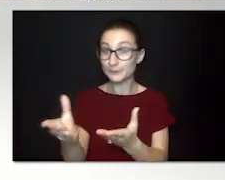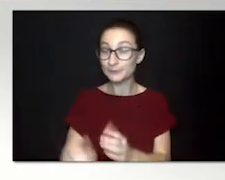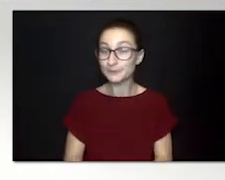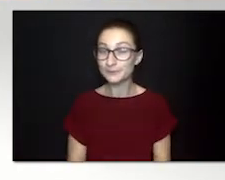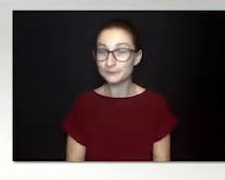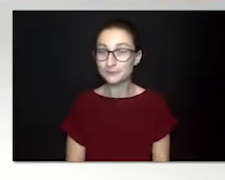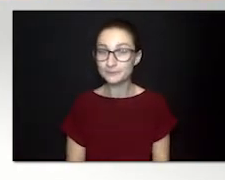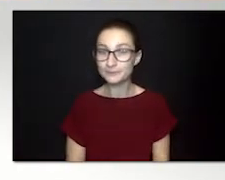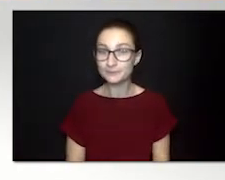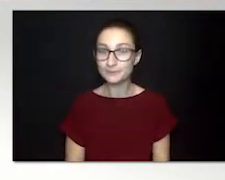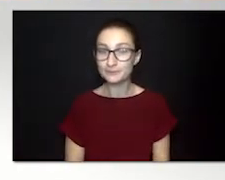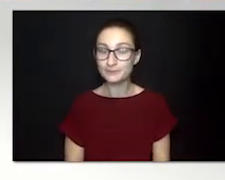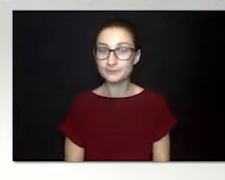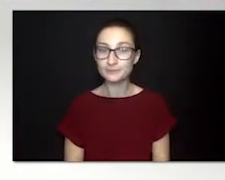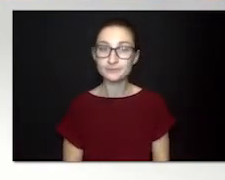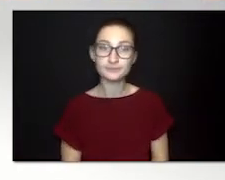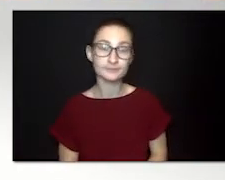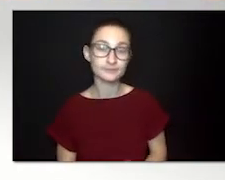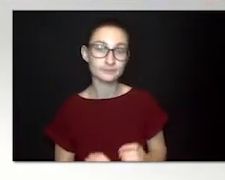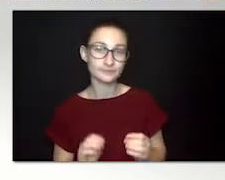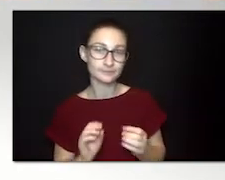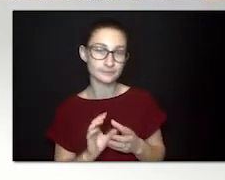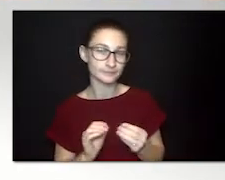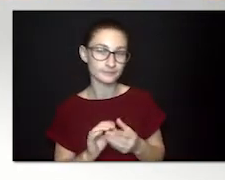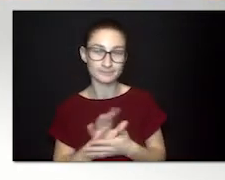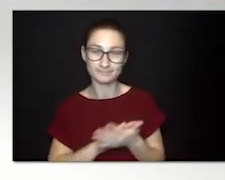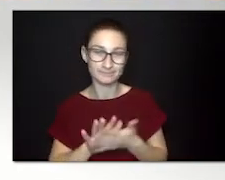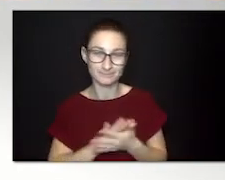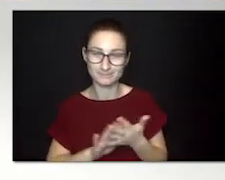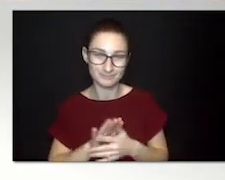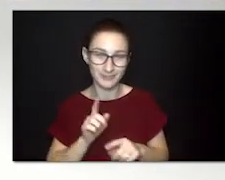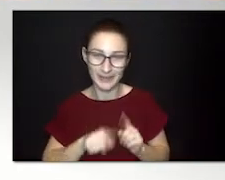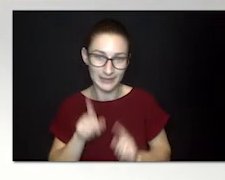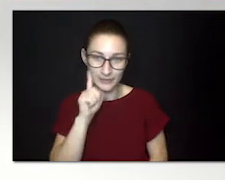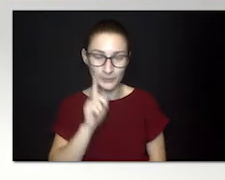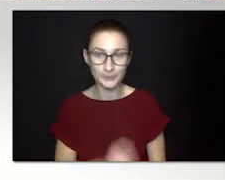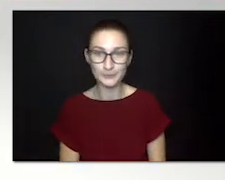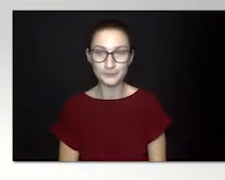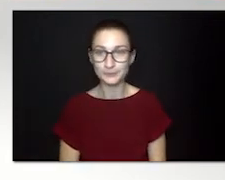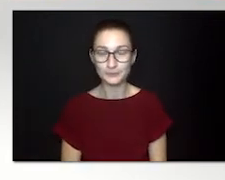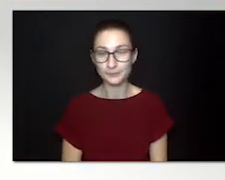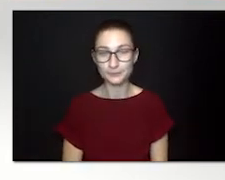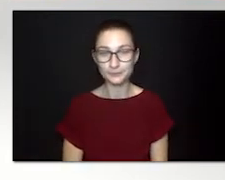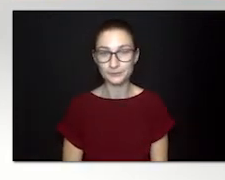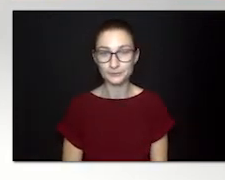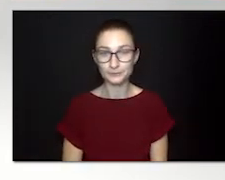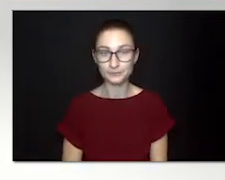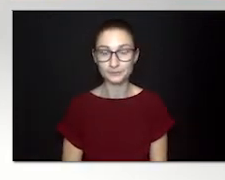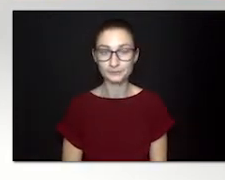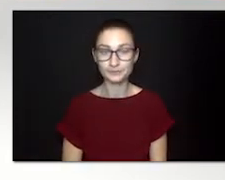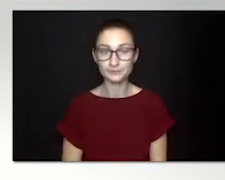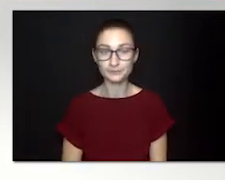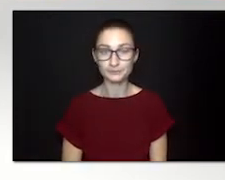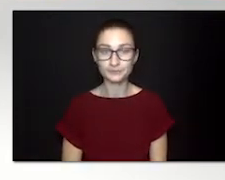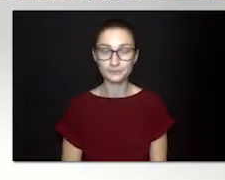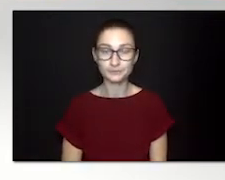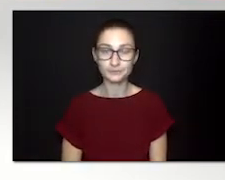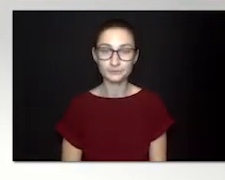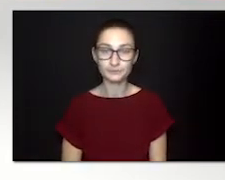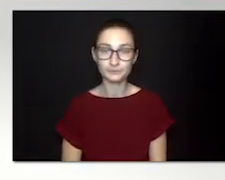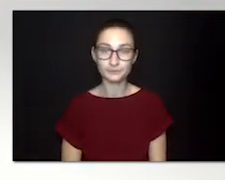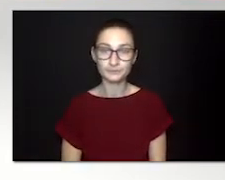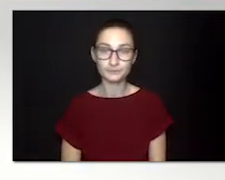Yes. I'm trying to decide, I need to appoint my daughters, I have plenary